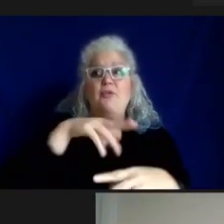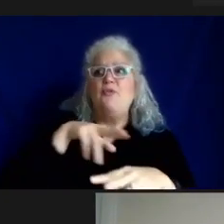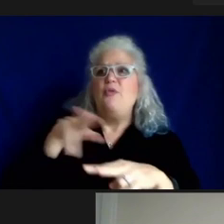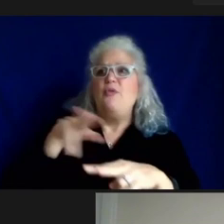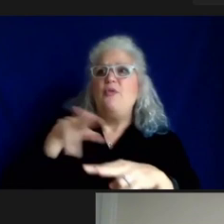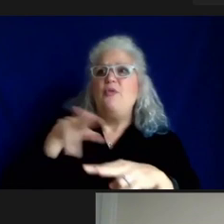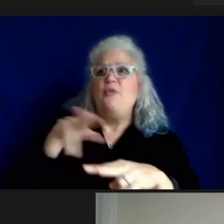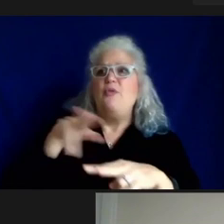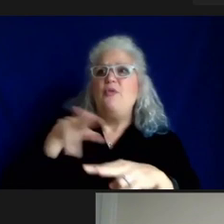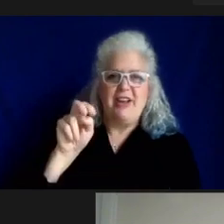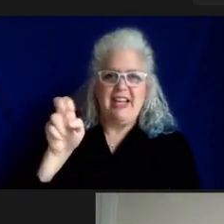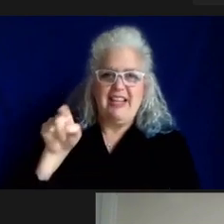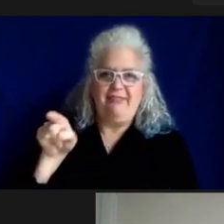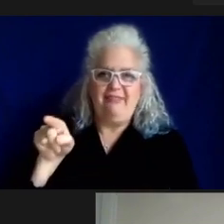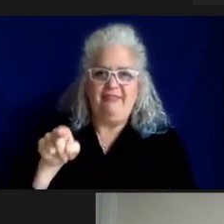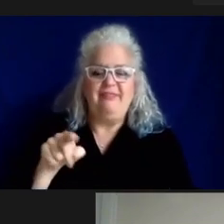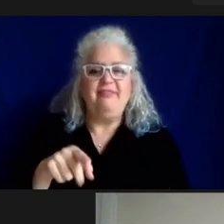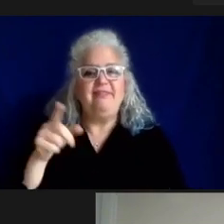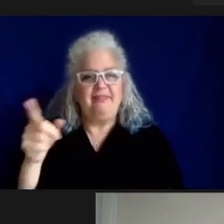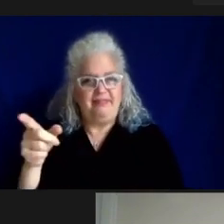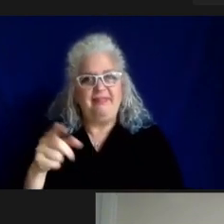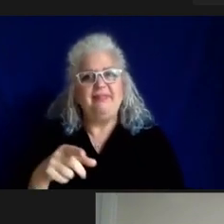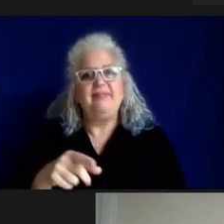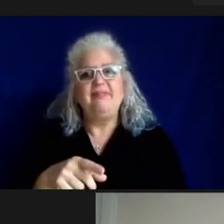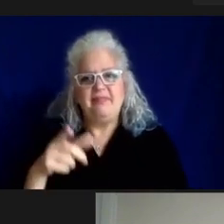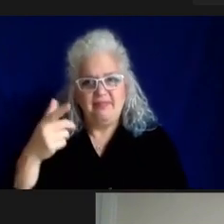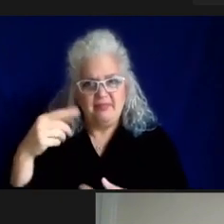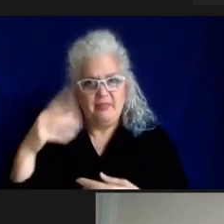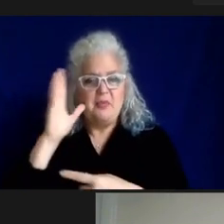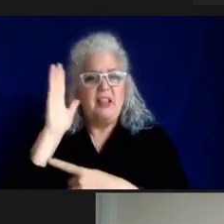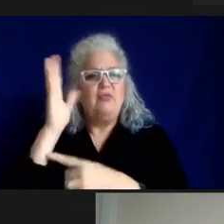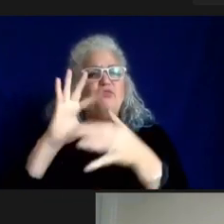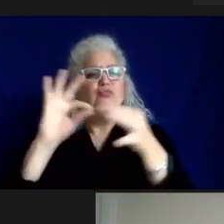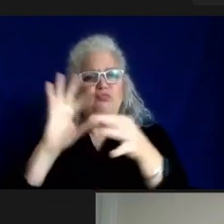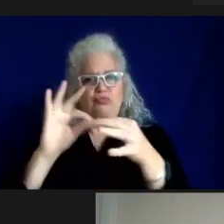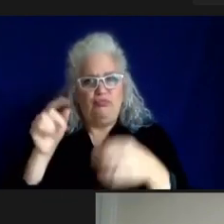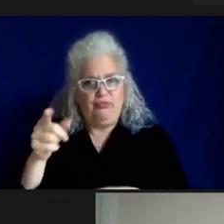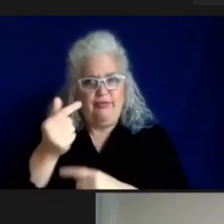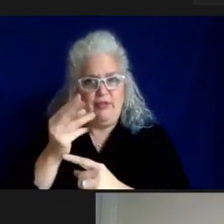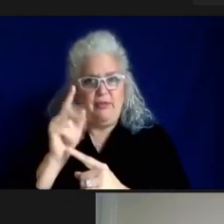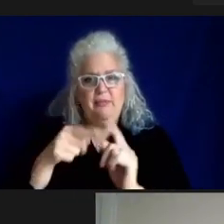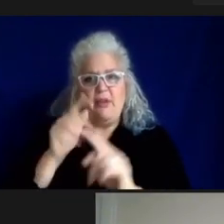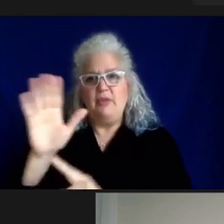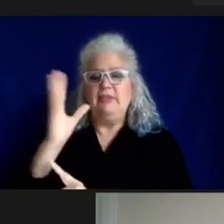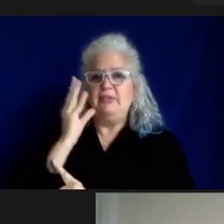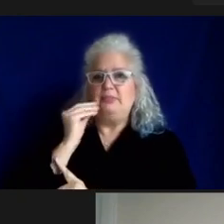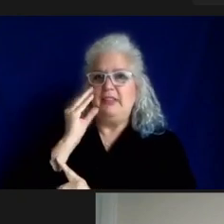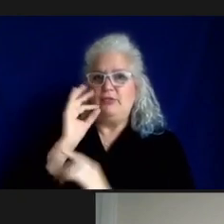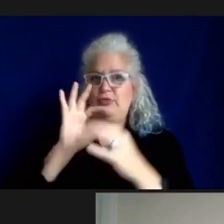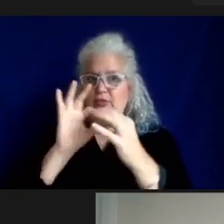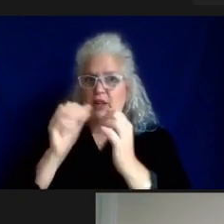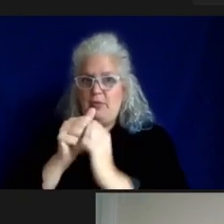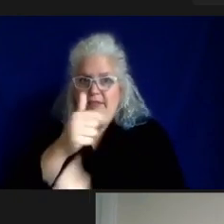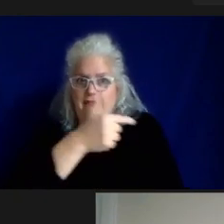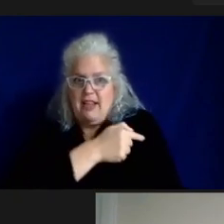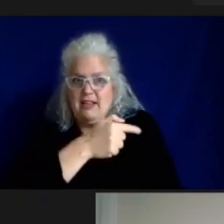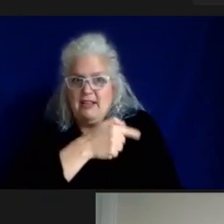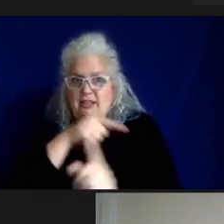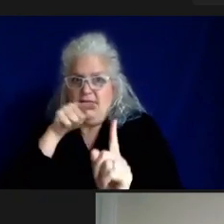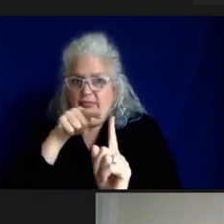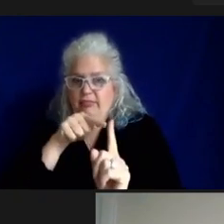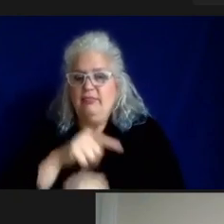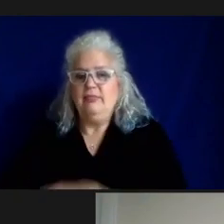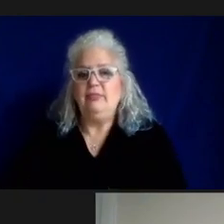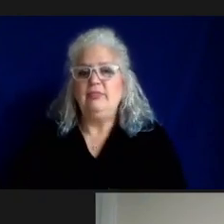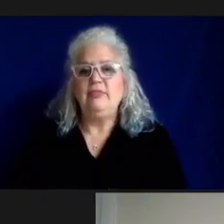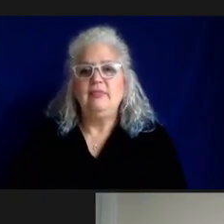her experience getting the vaccine. I believe she had her first dose. Take it away, Renee, when you're